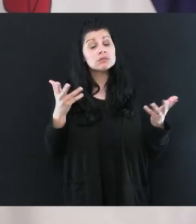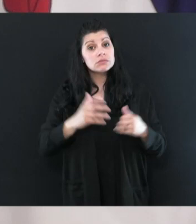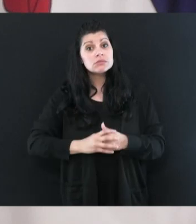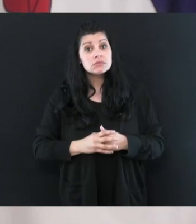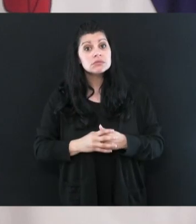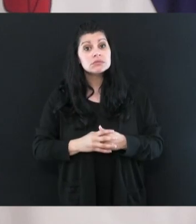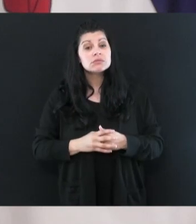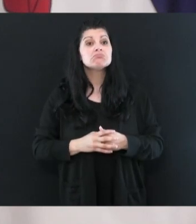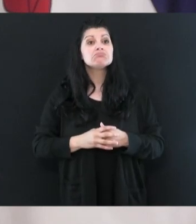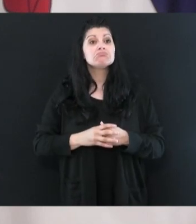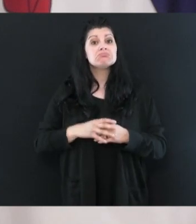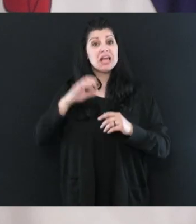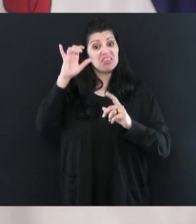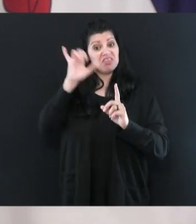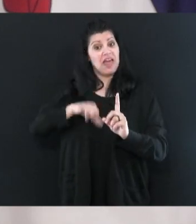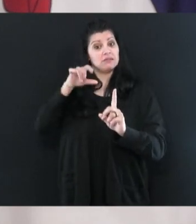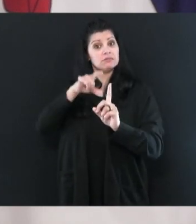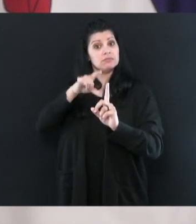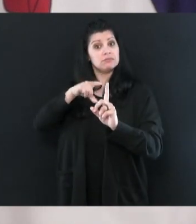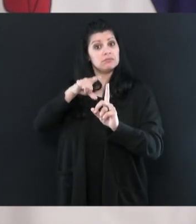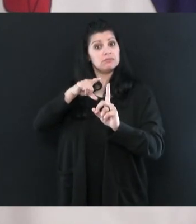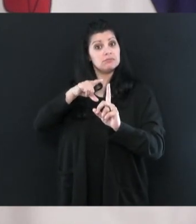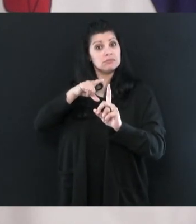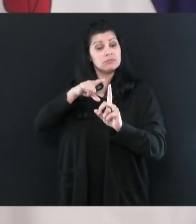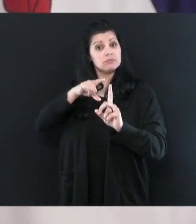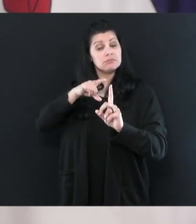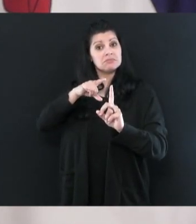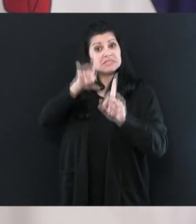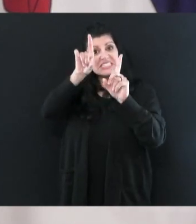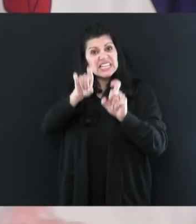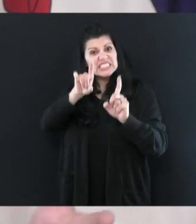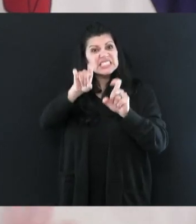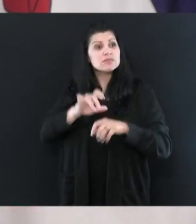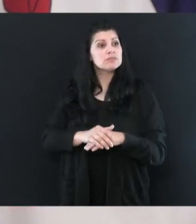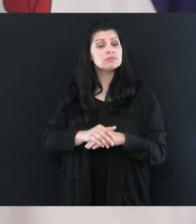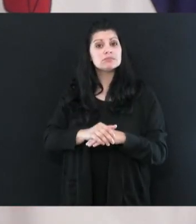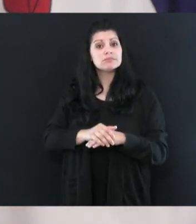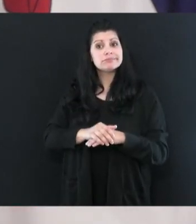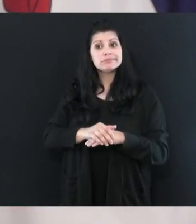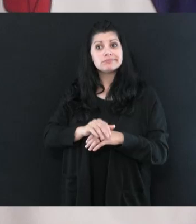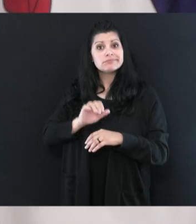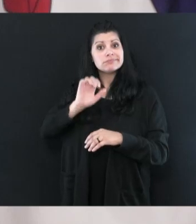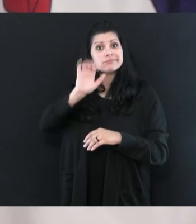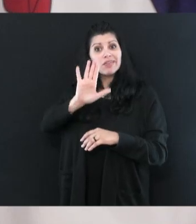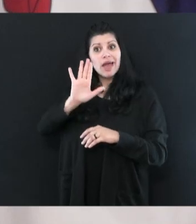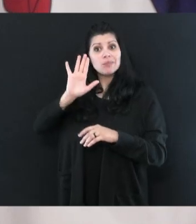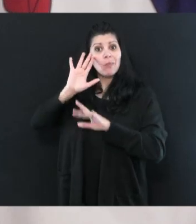does tell us that these people want to go back to school.